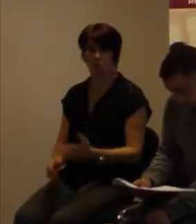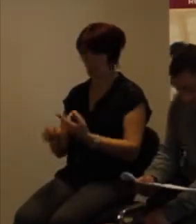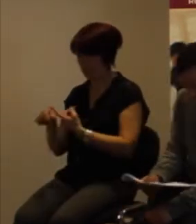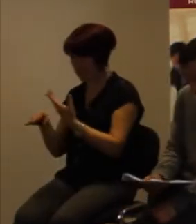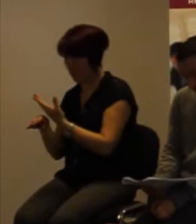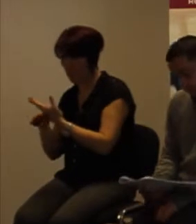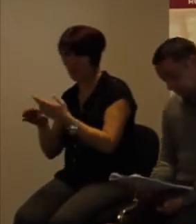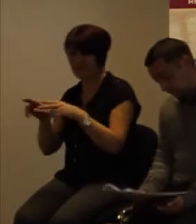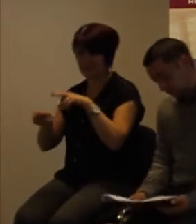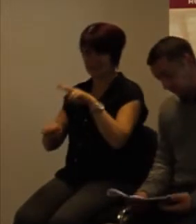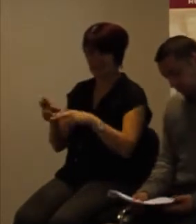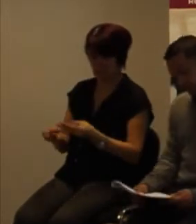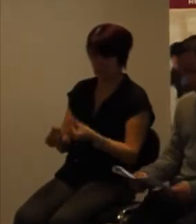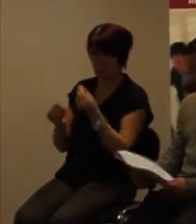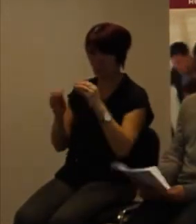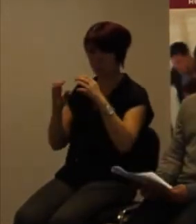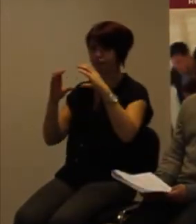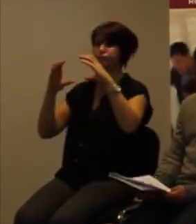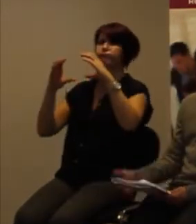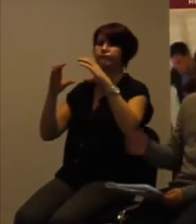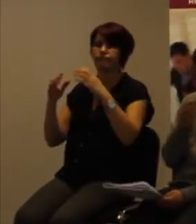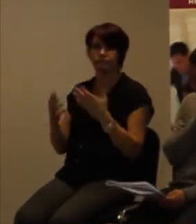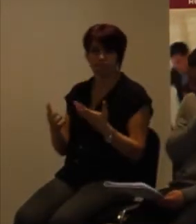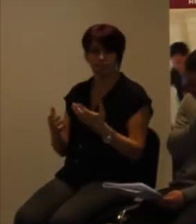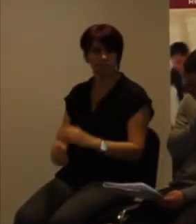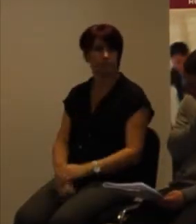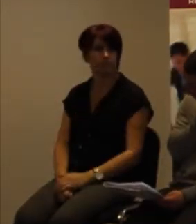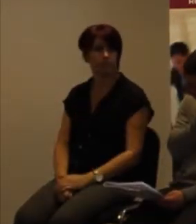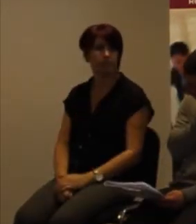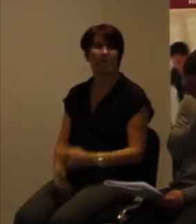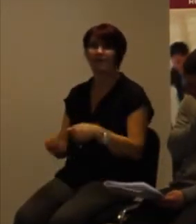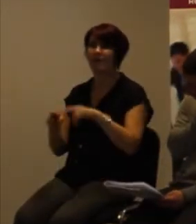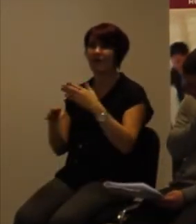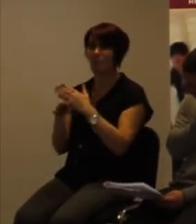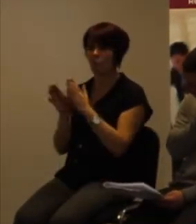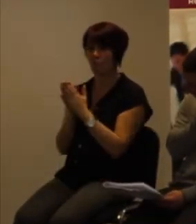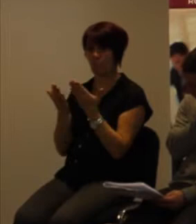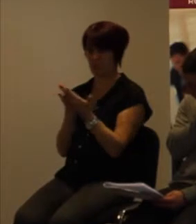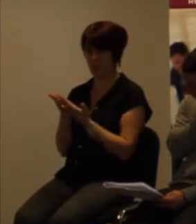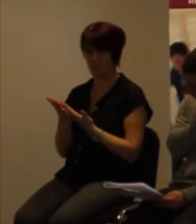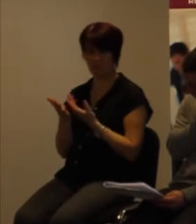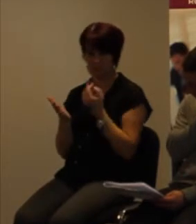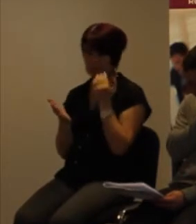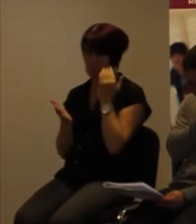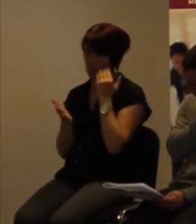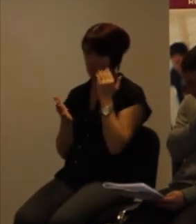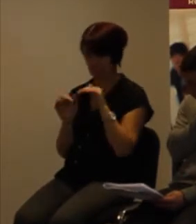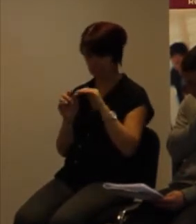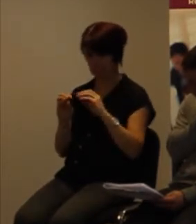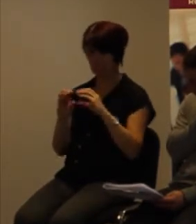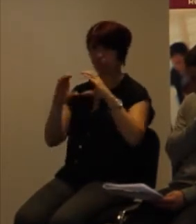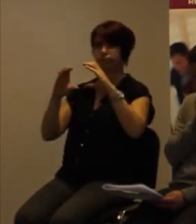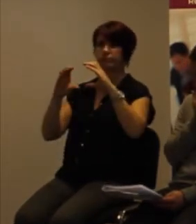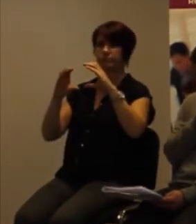their assessment materials. If they're completing an assessment booklet, we could quite simply enlarge the format